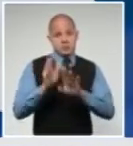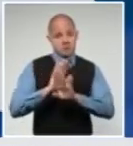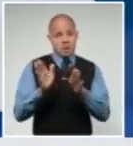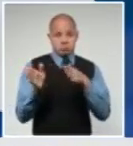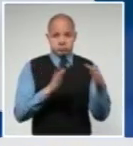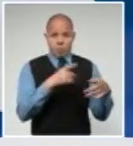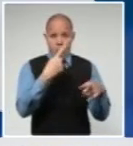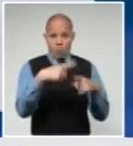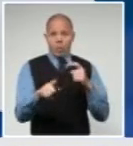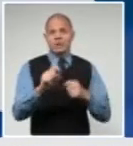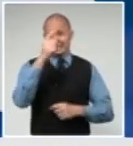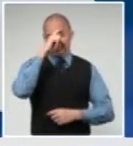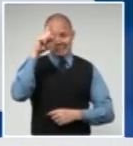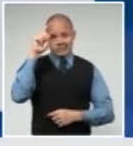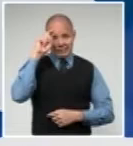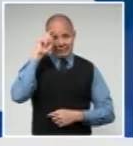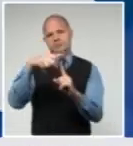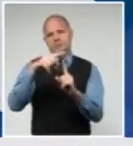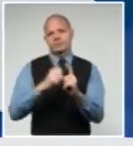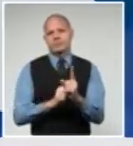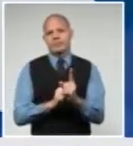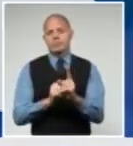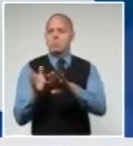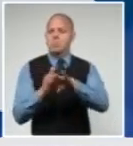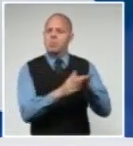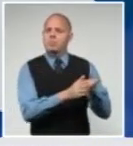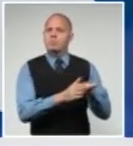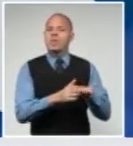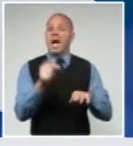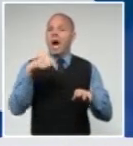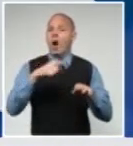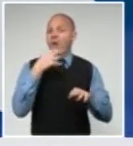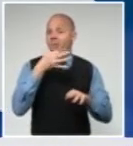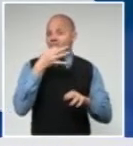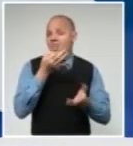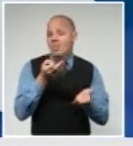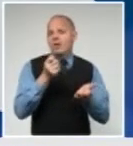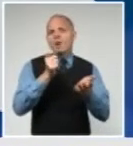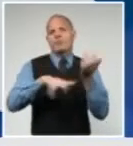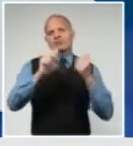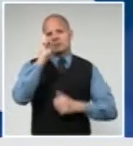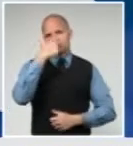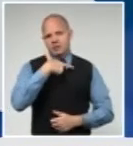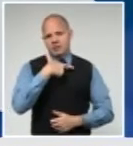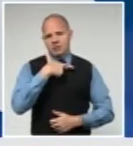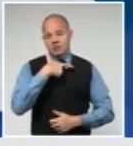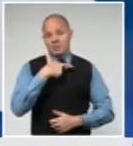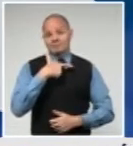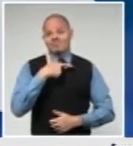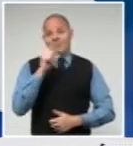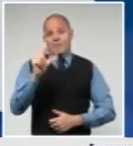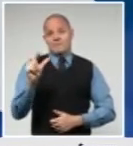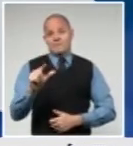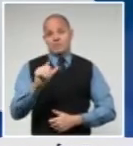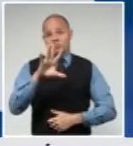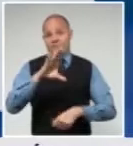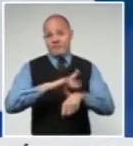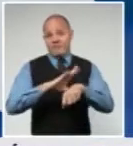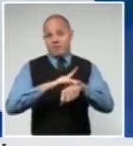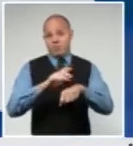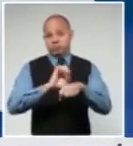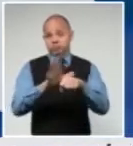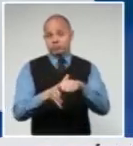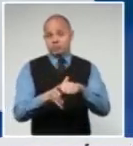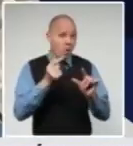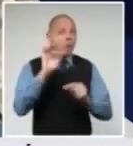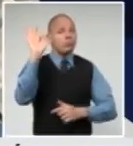1 to Trinidad. The 50 cases from Ciego de Ávila belong to the municipality of Ciego de